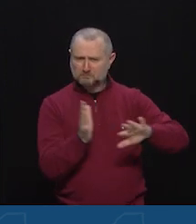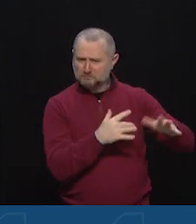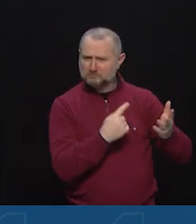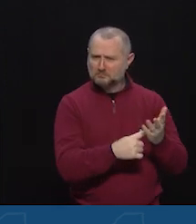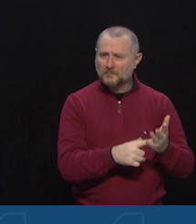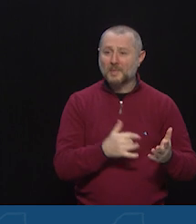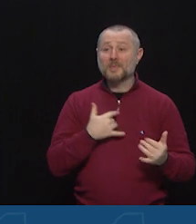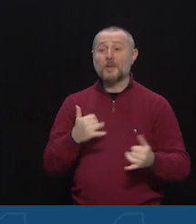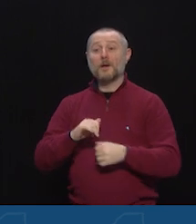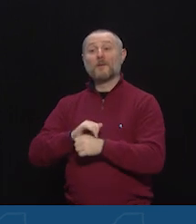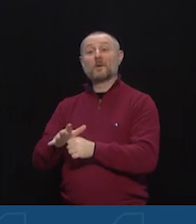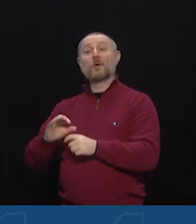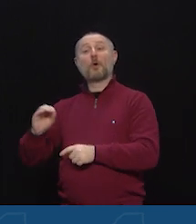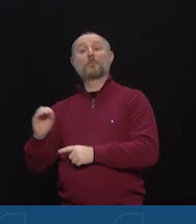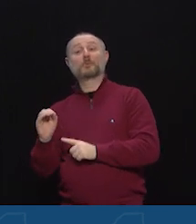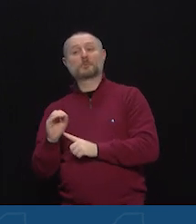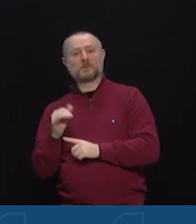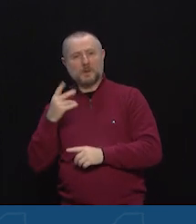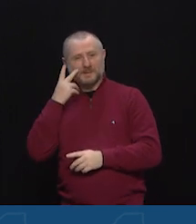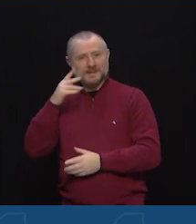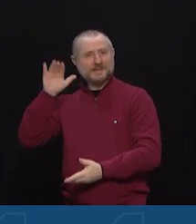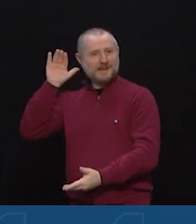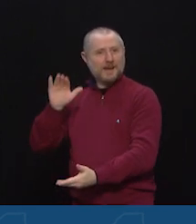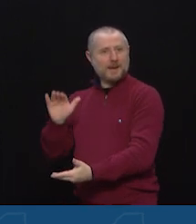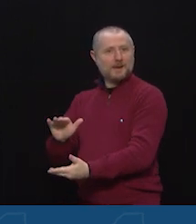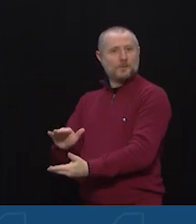Our statewide cases went down about